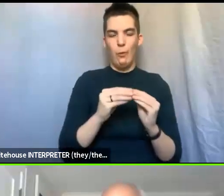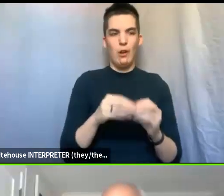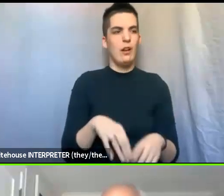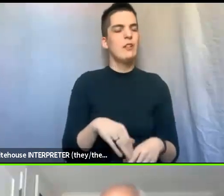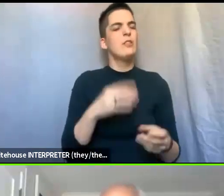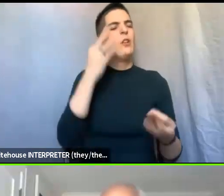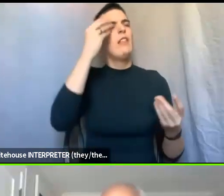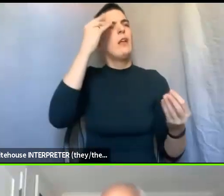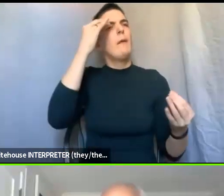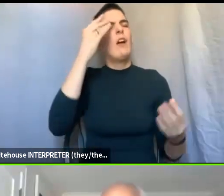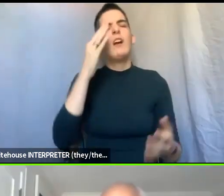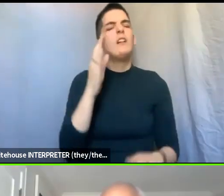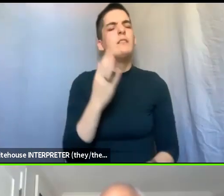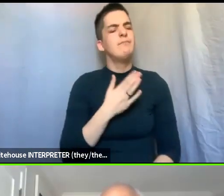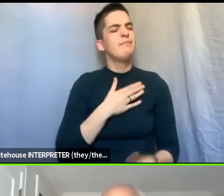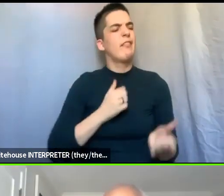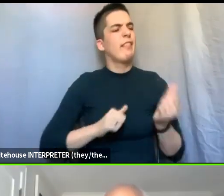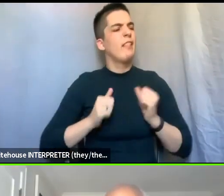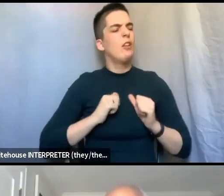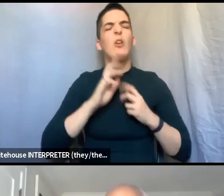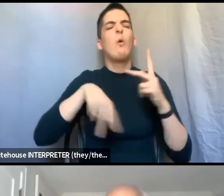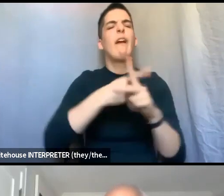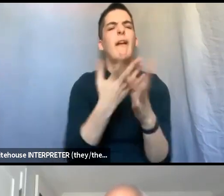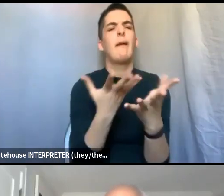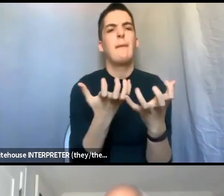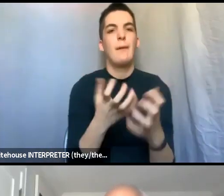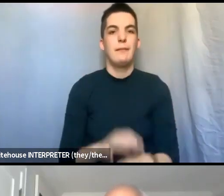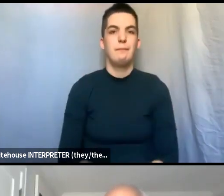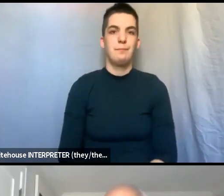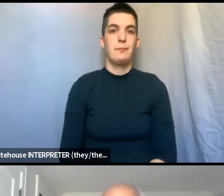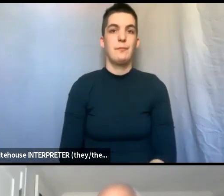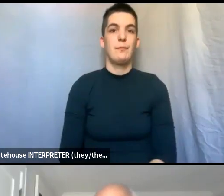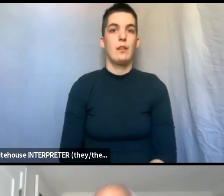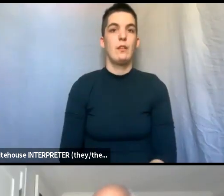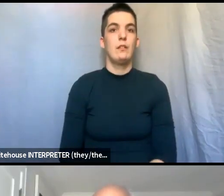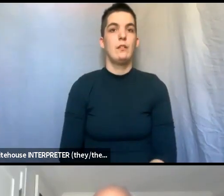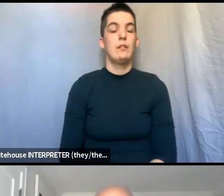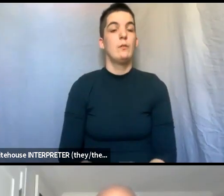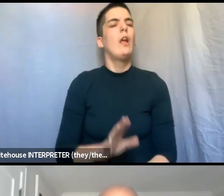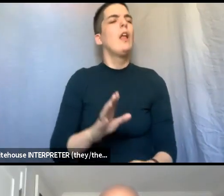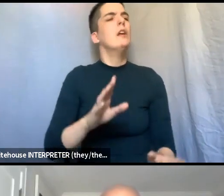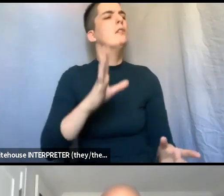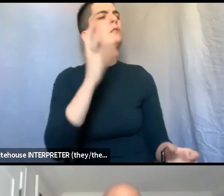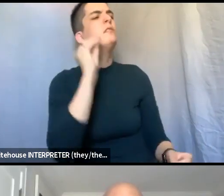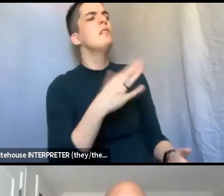to build right now? Well, first of all, sign me up.